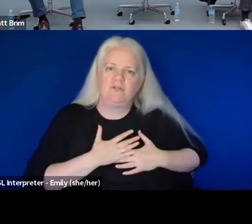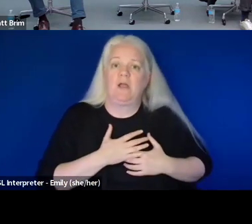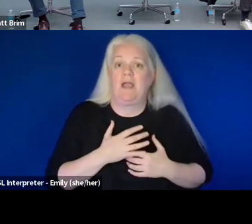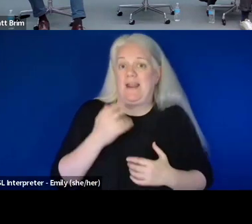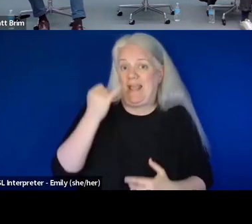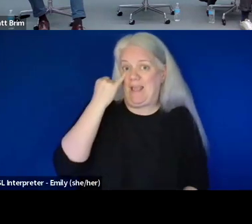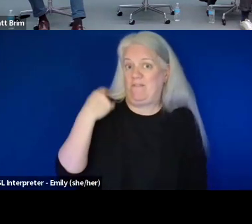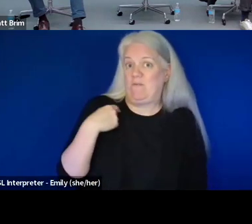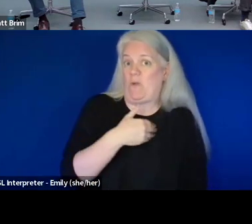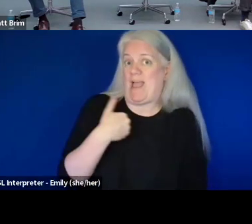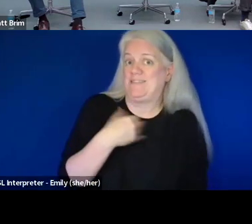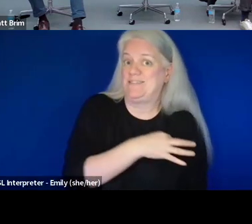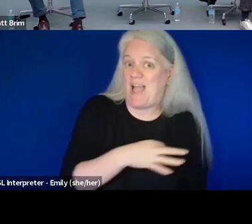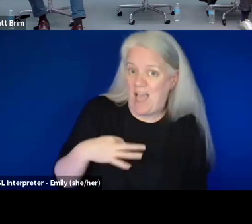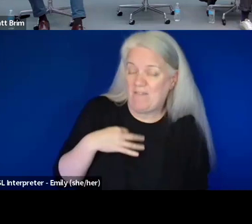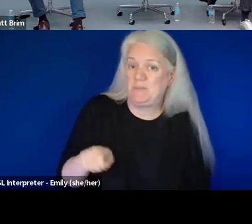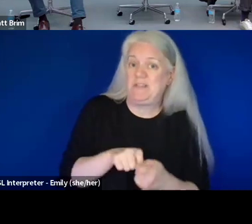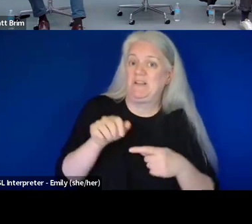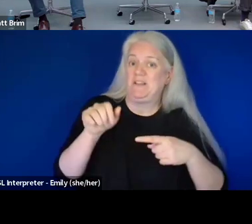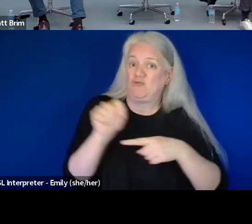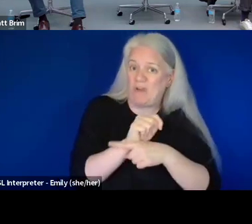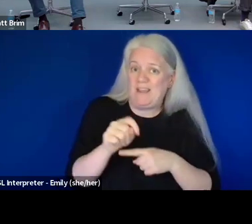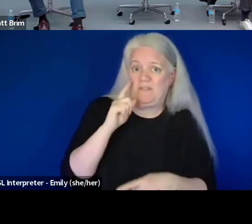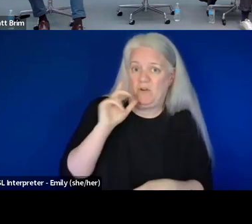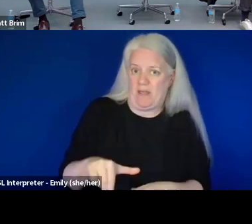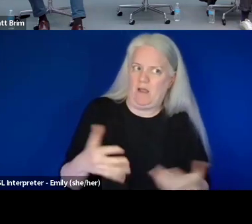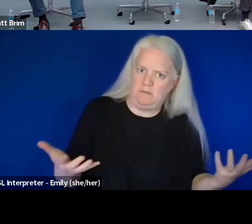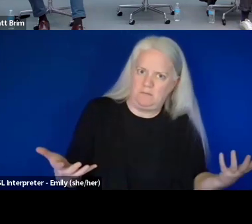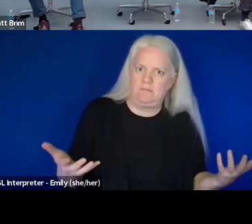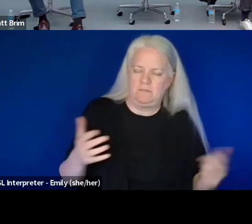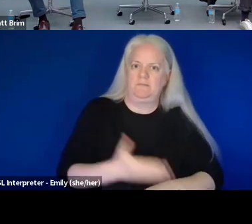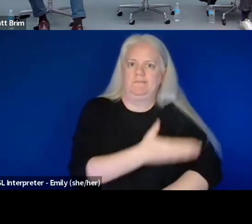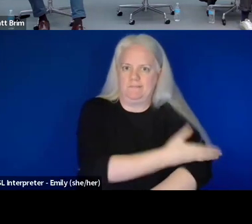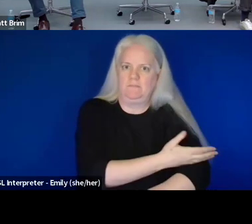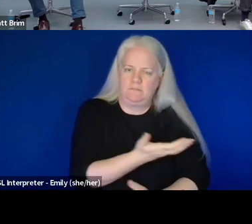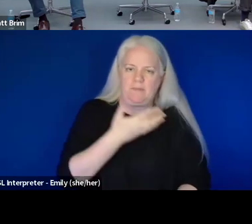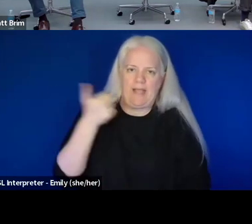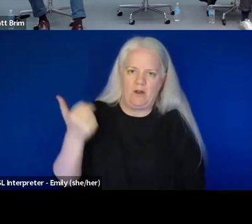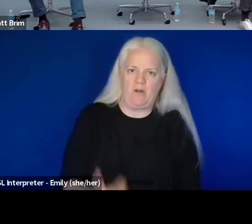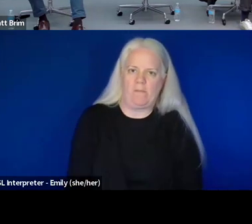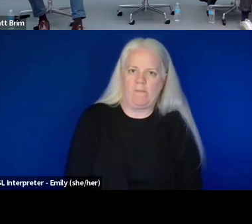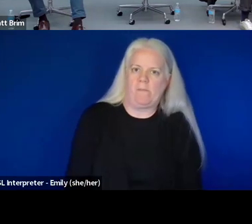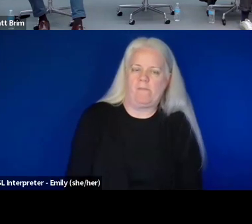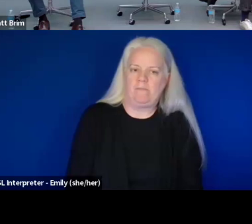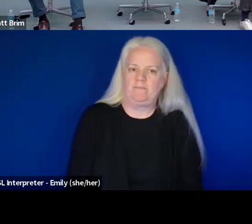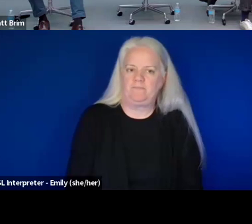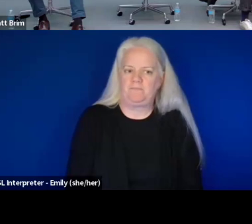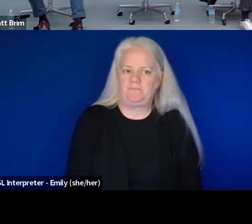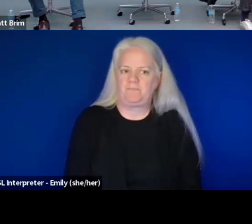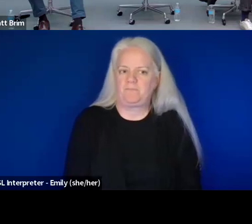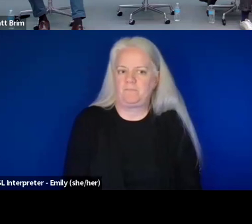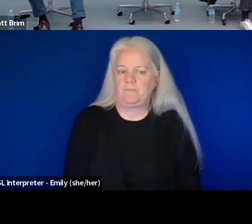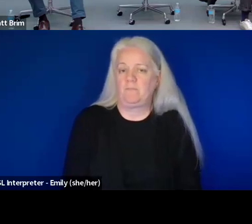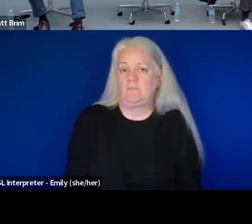staff that is specifically trained to do that, that would be significantly better, especially if they have